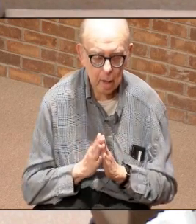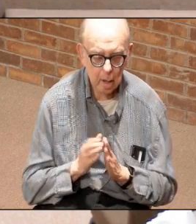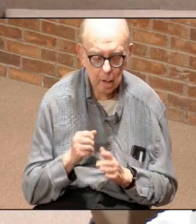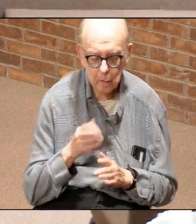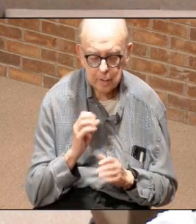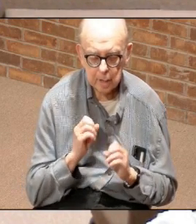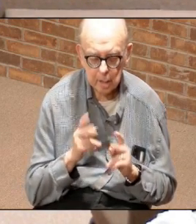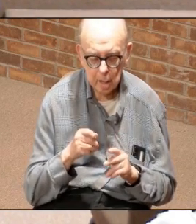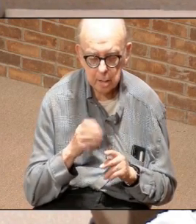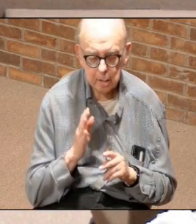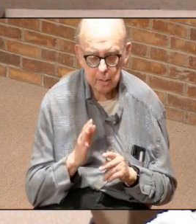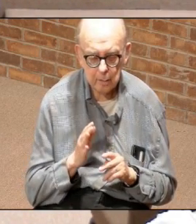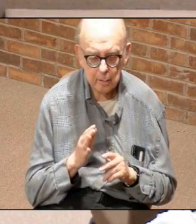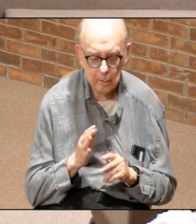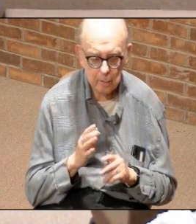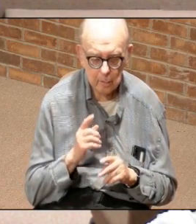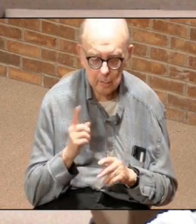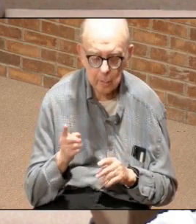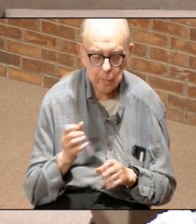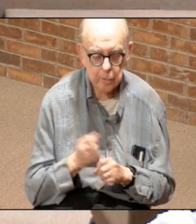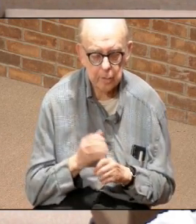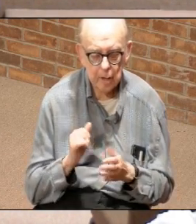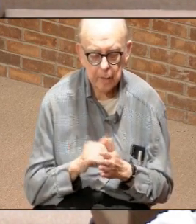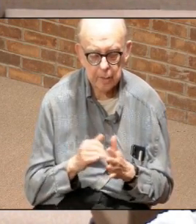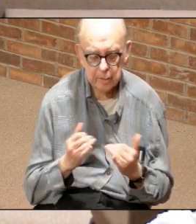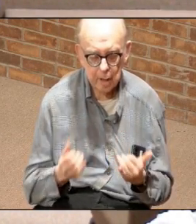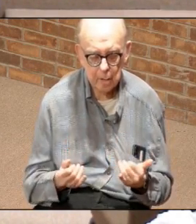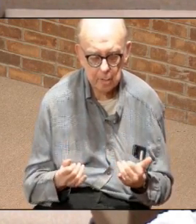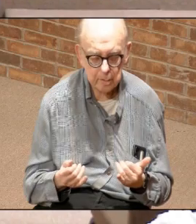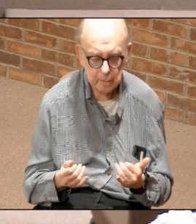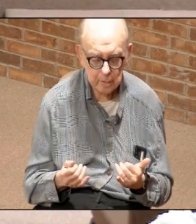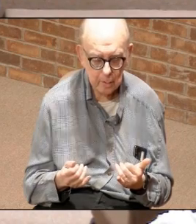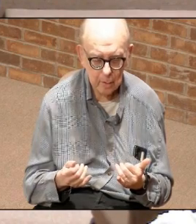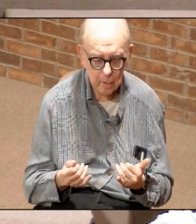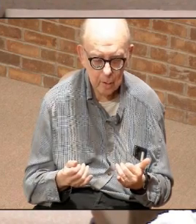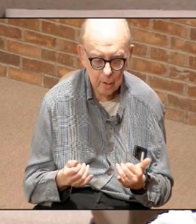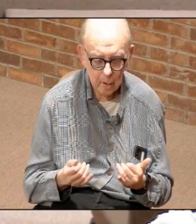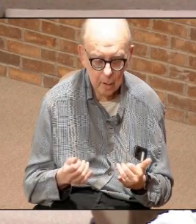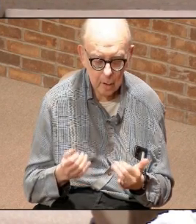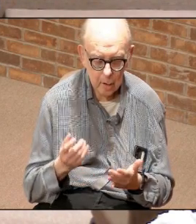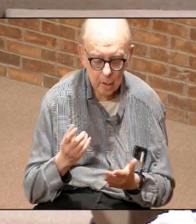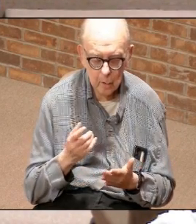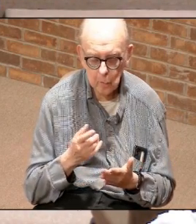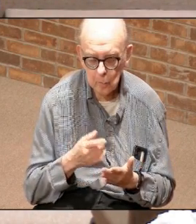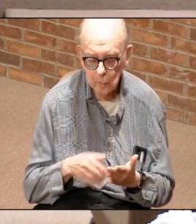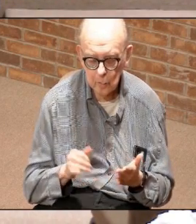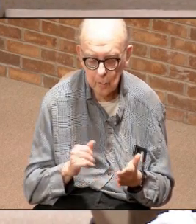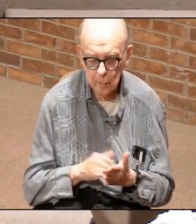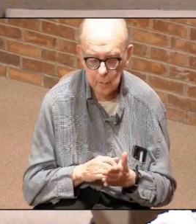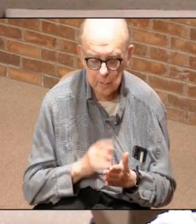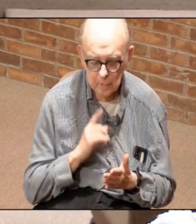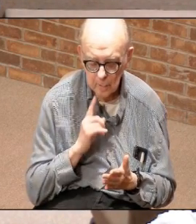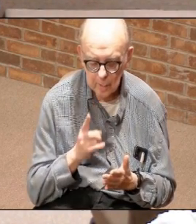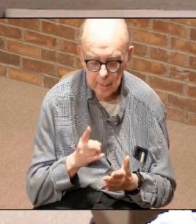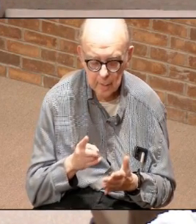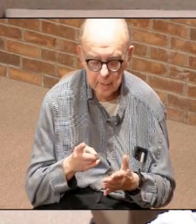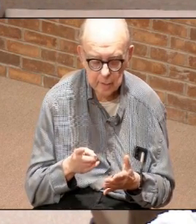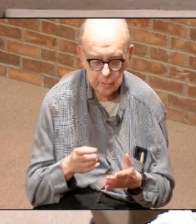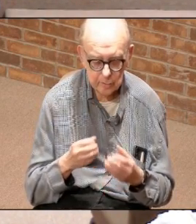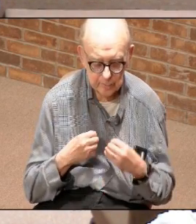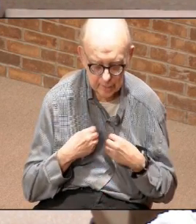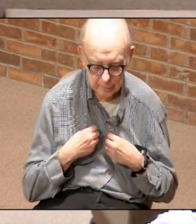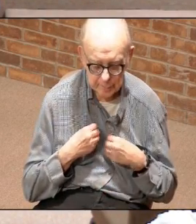okay, God, you've got this. Now, what is it that you've equipped me